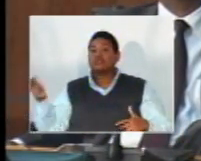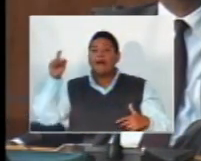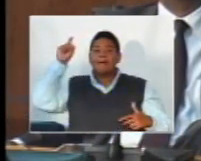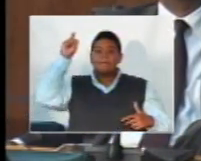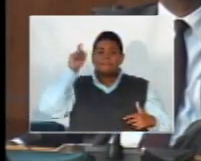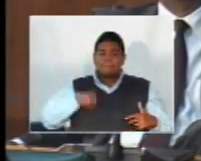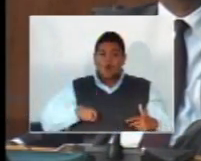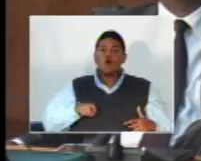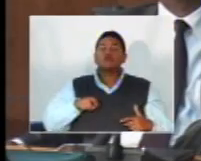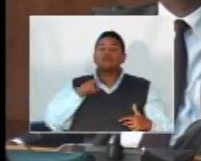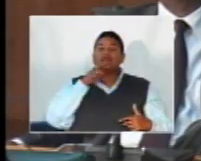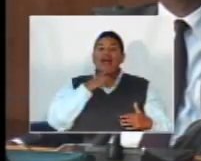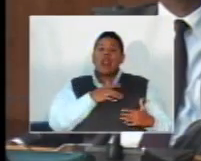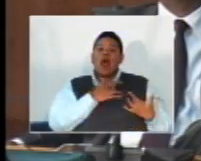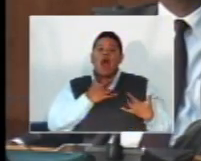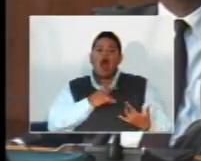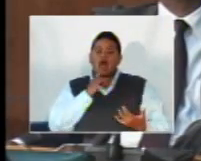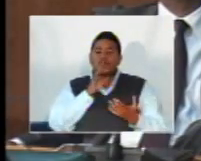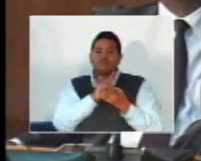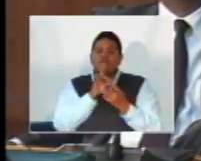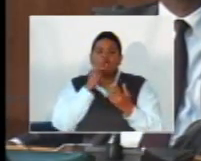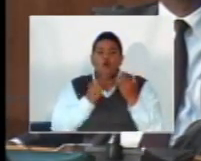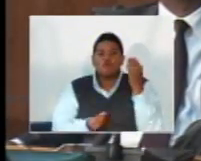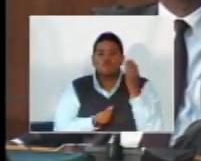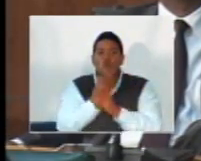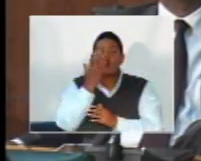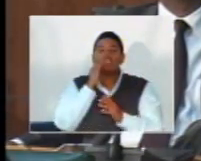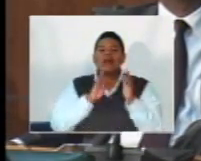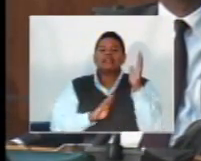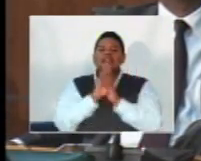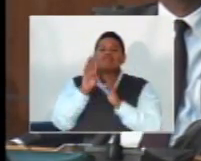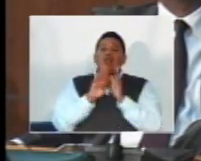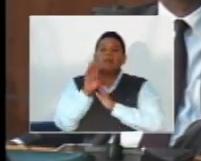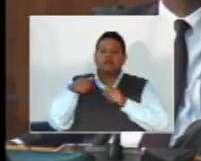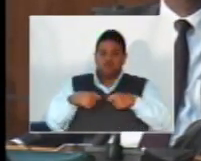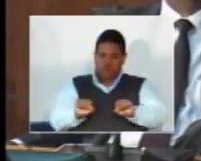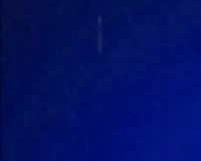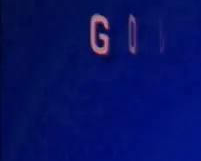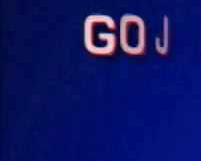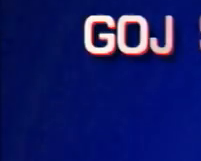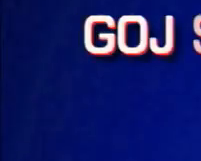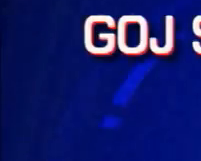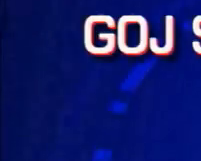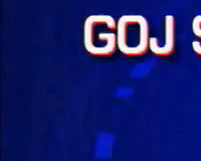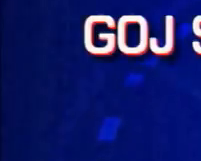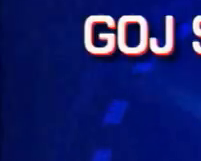must be at the heart of our growth and development strategy.